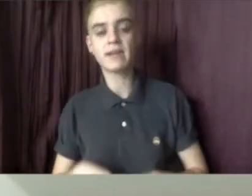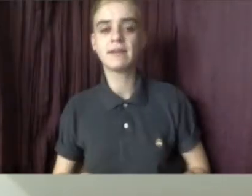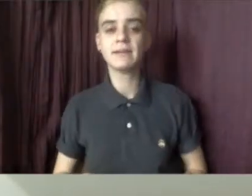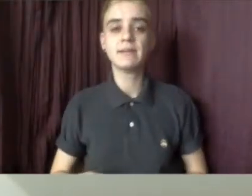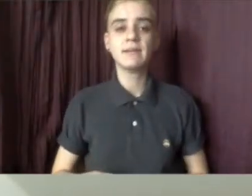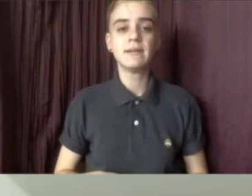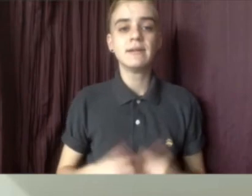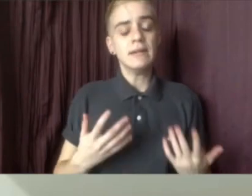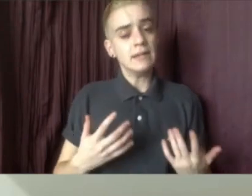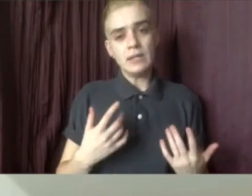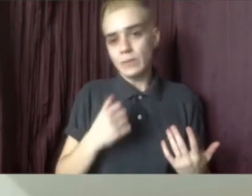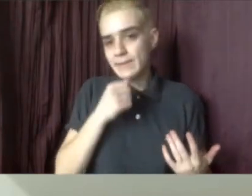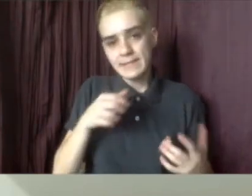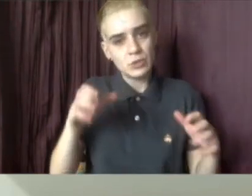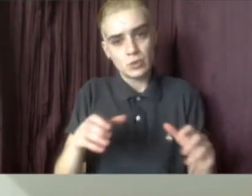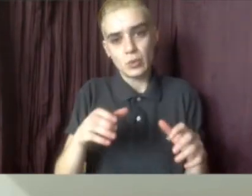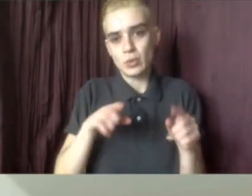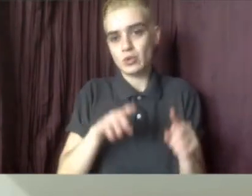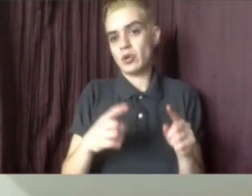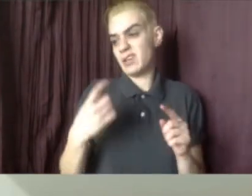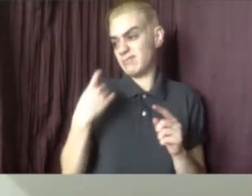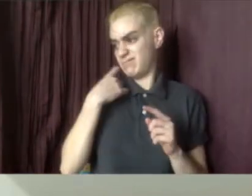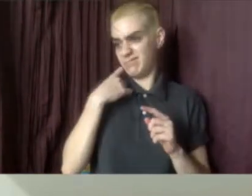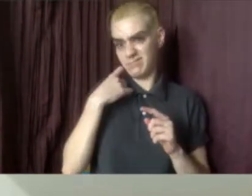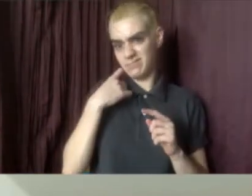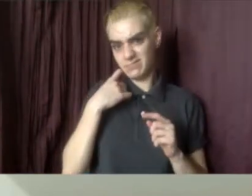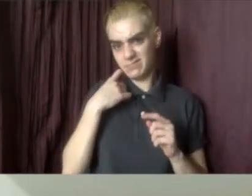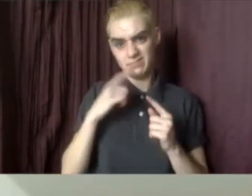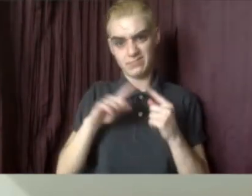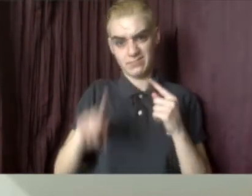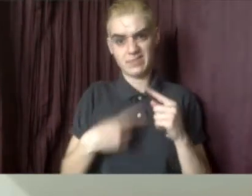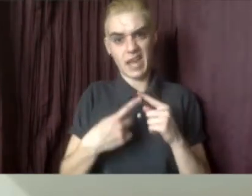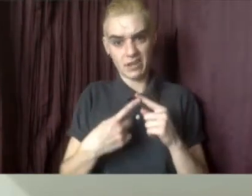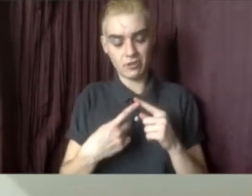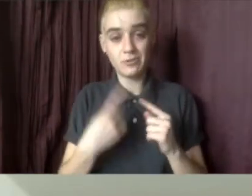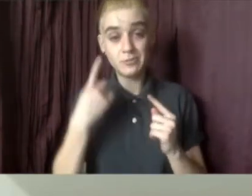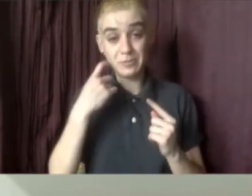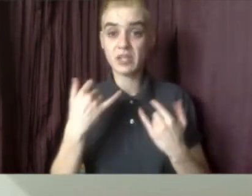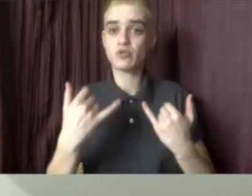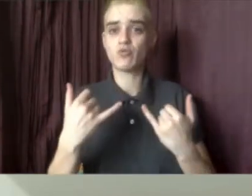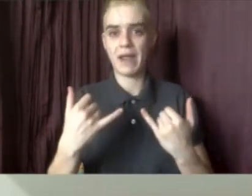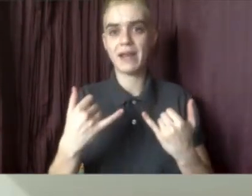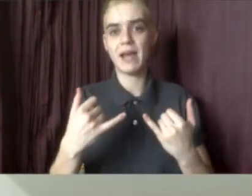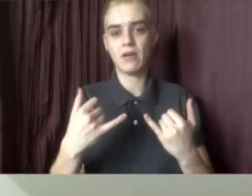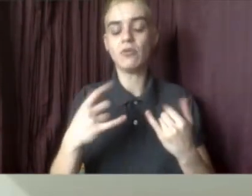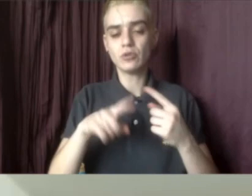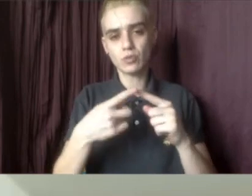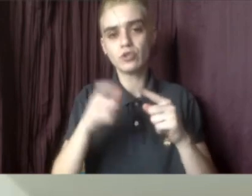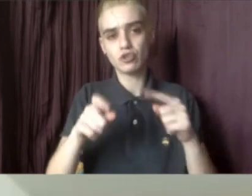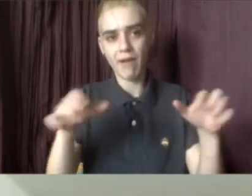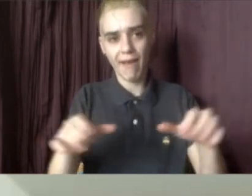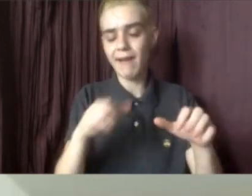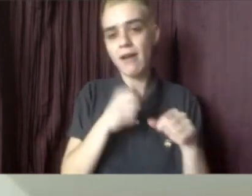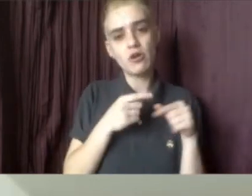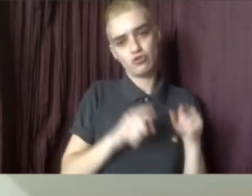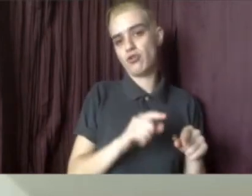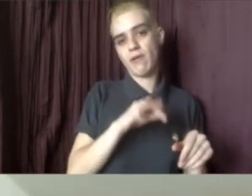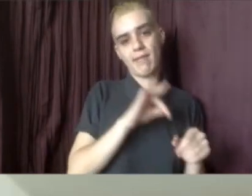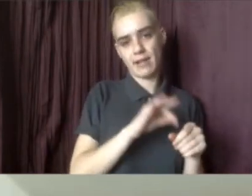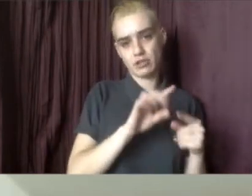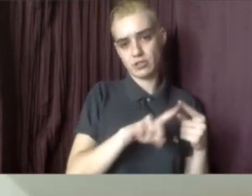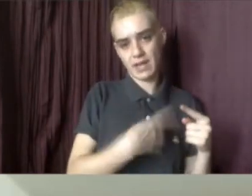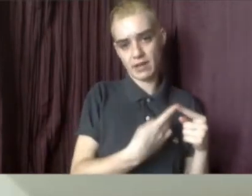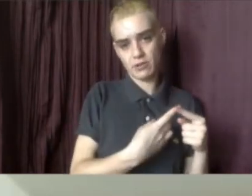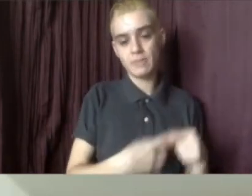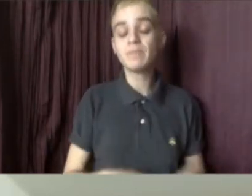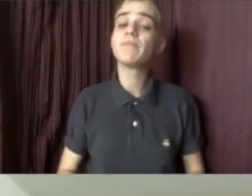be engaged. We will partner again with CEEP in early May for another webinar on redistricting and gerrymandering. The Episcopal